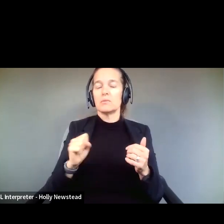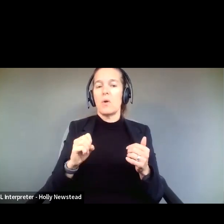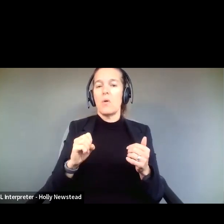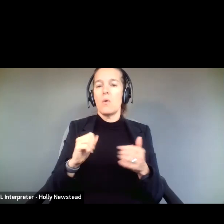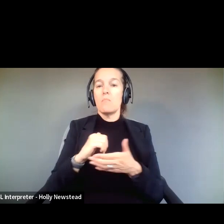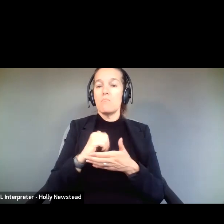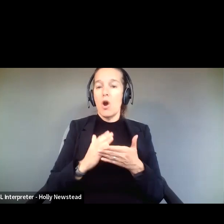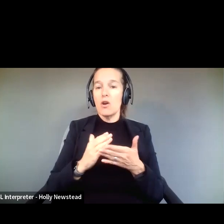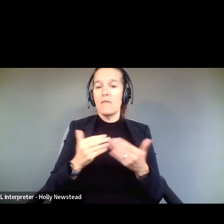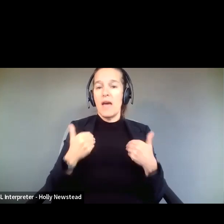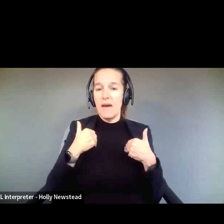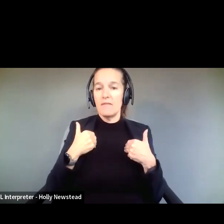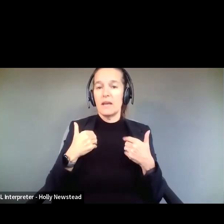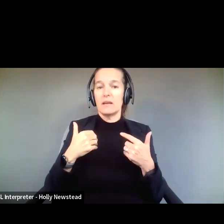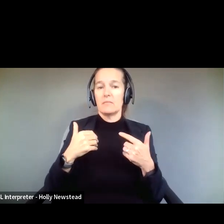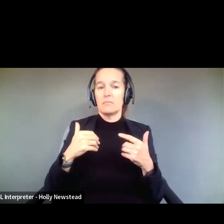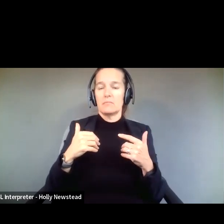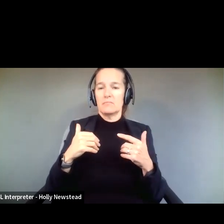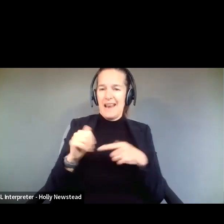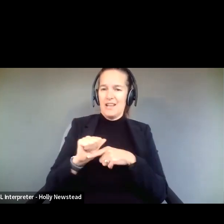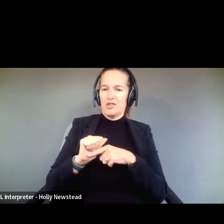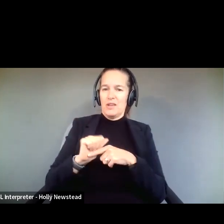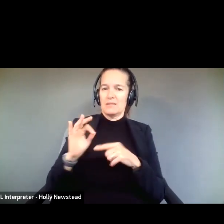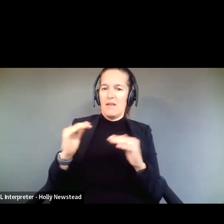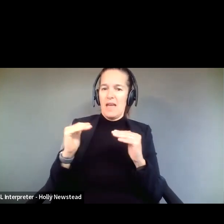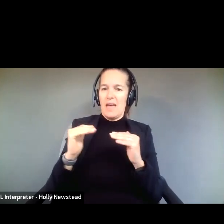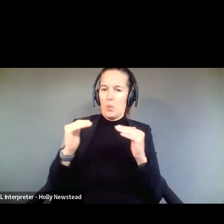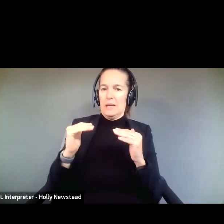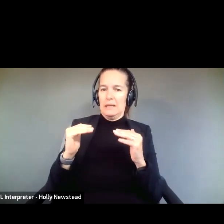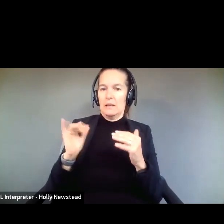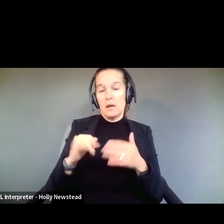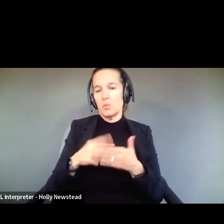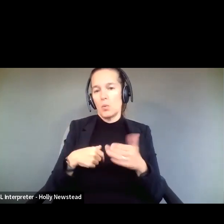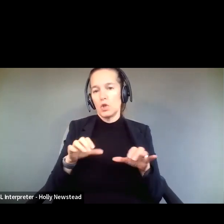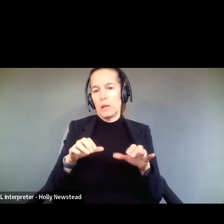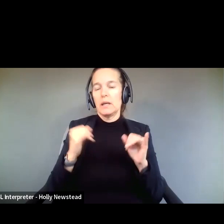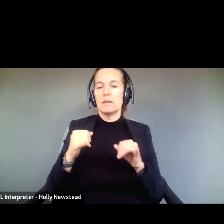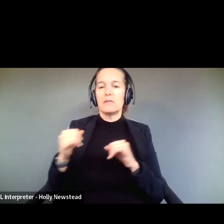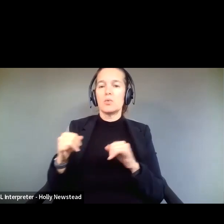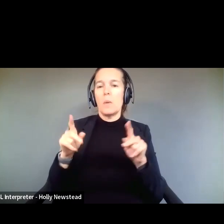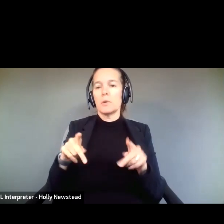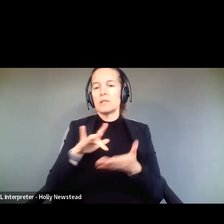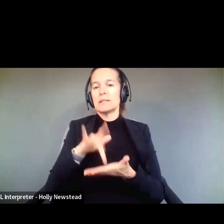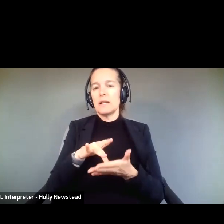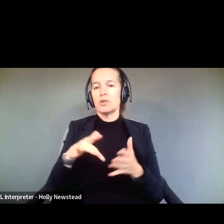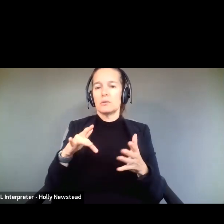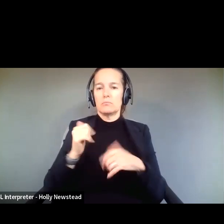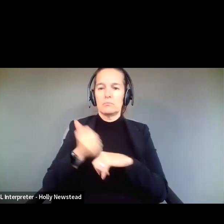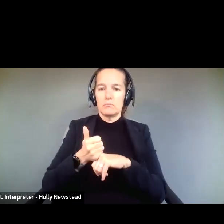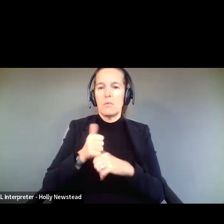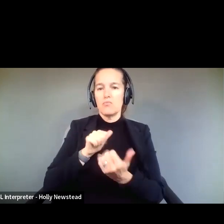an exercise in equity, which is what we're doing in the individual person-centered based approach within the Lanterman